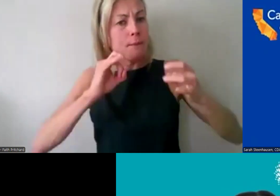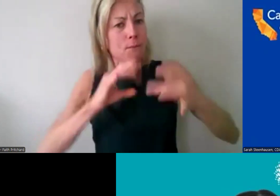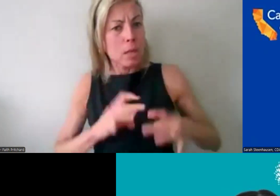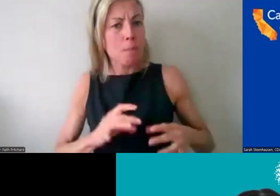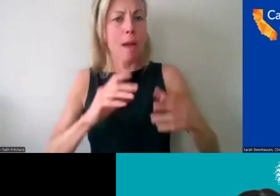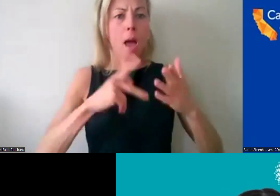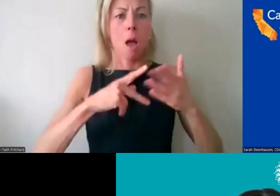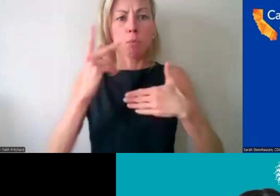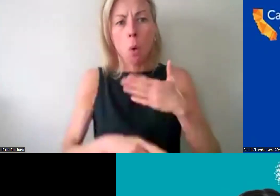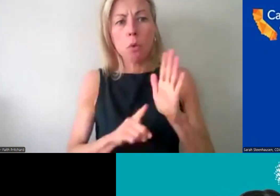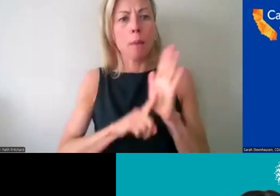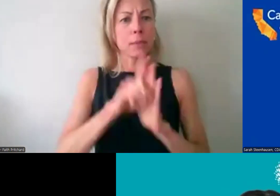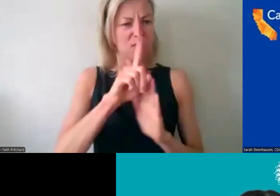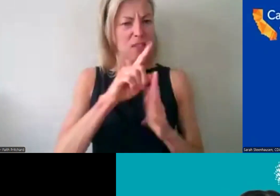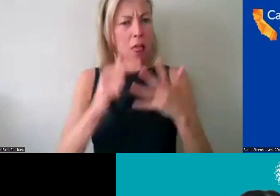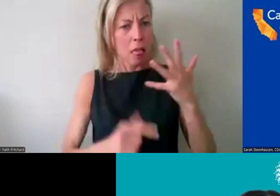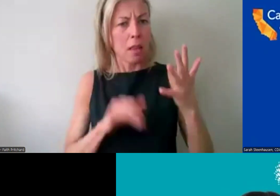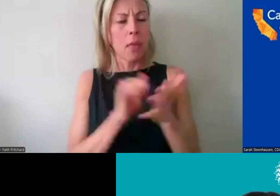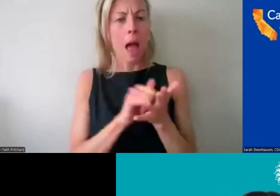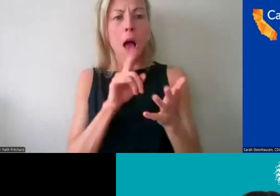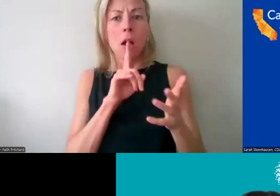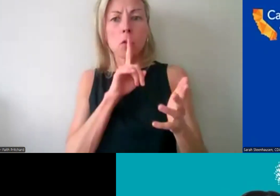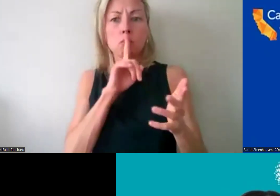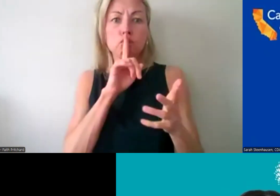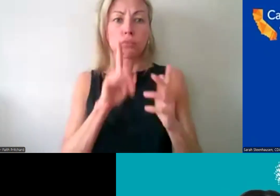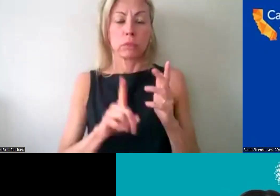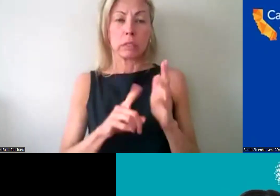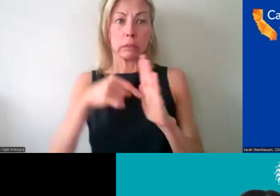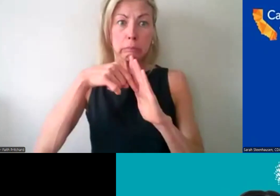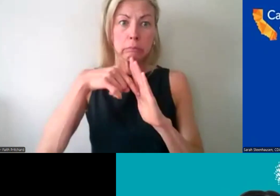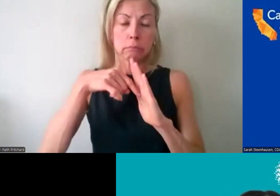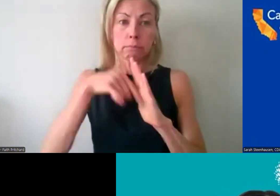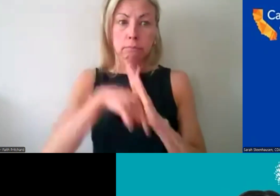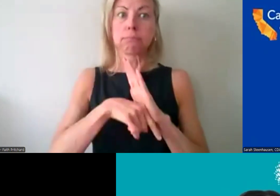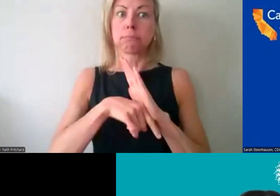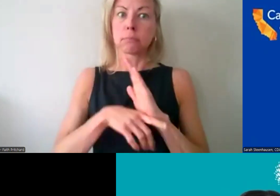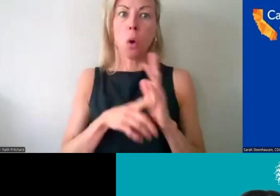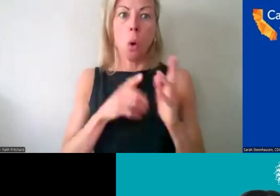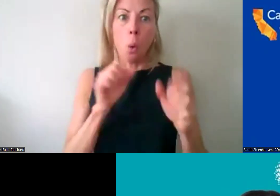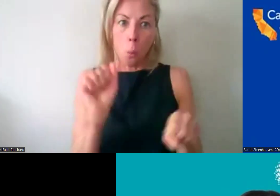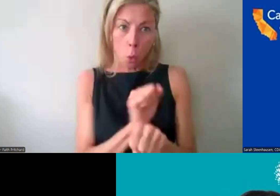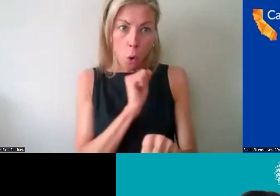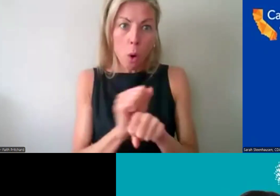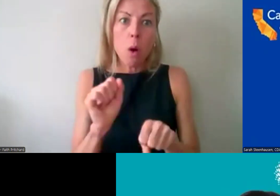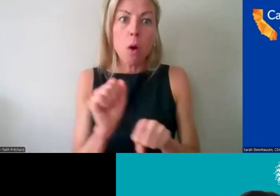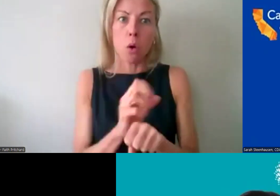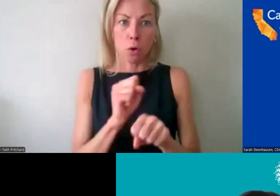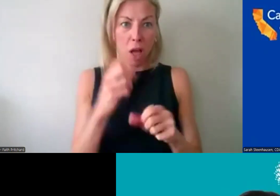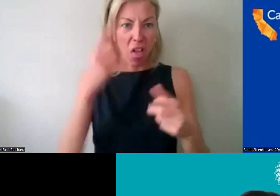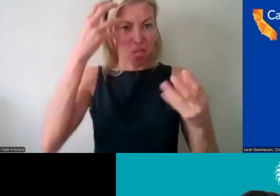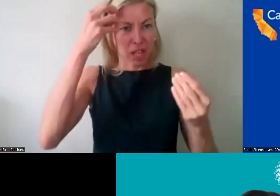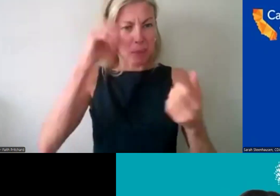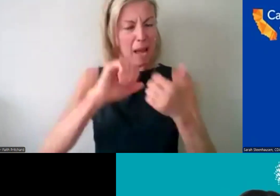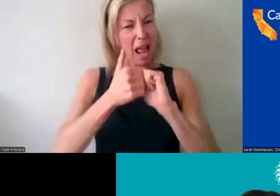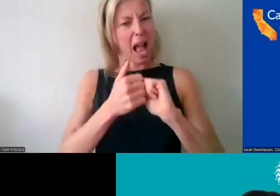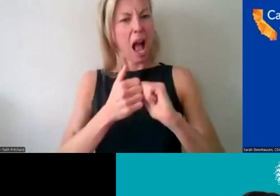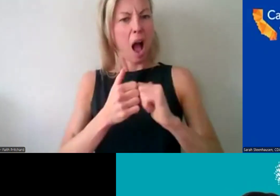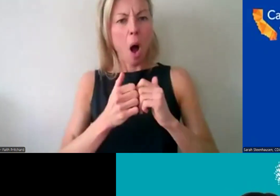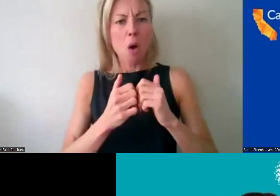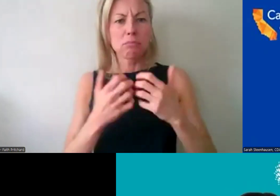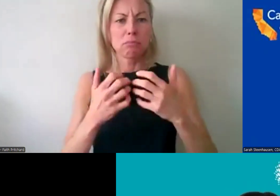programs you're developing and that kind of thing is really intensive work. And I think just thinking out how you build that in from